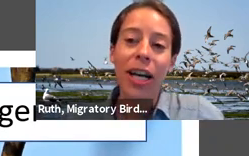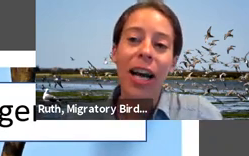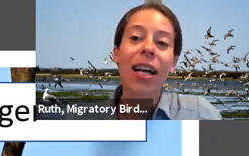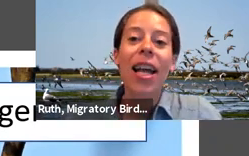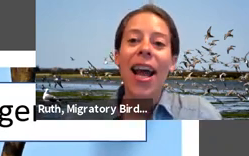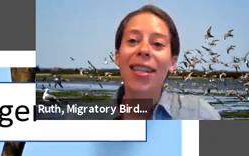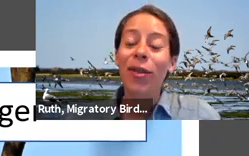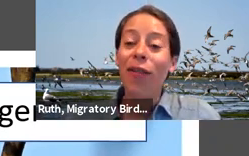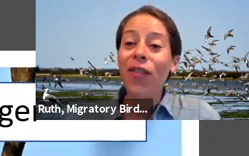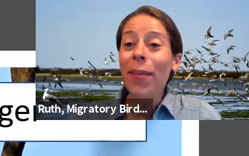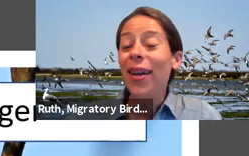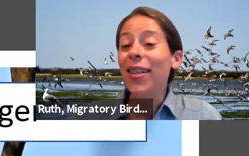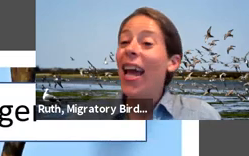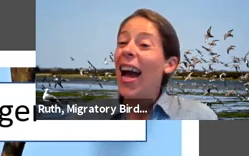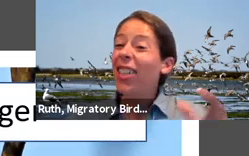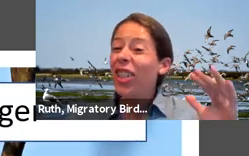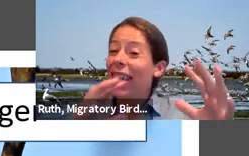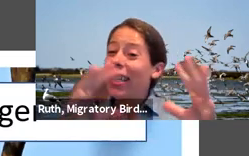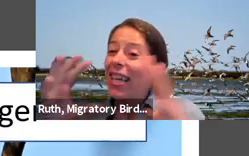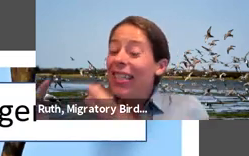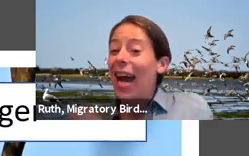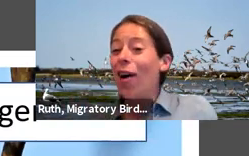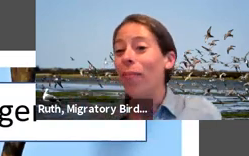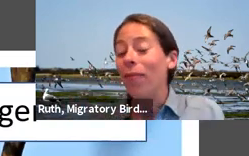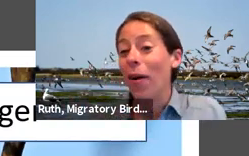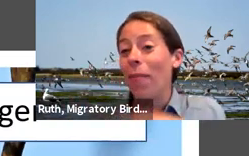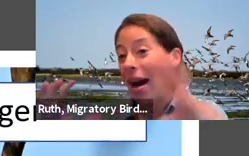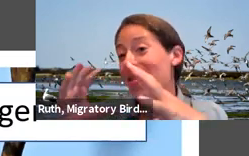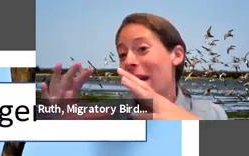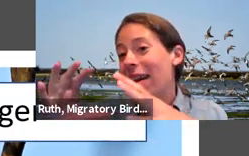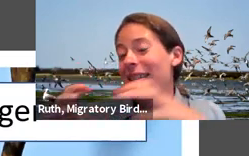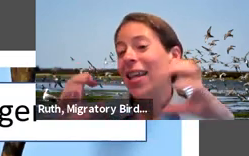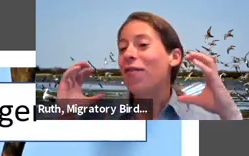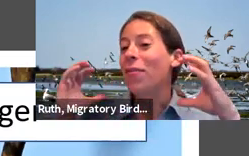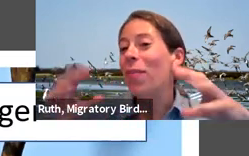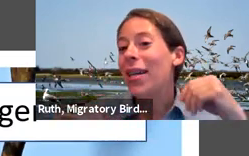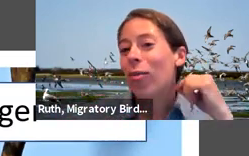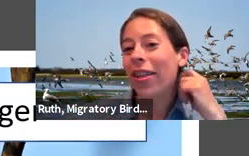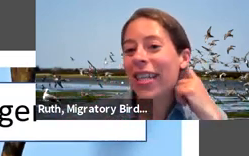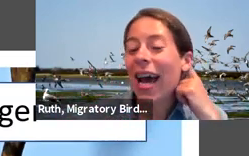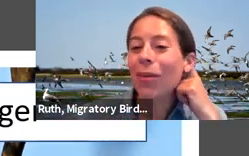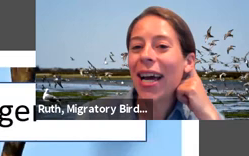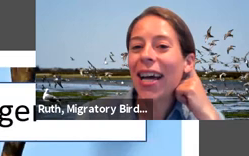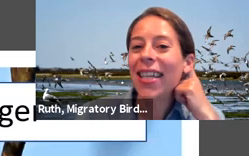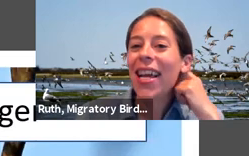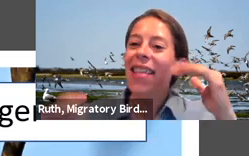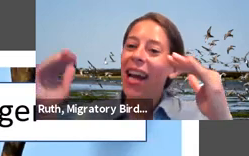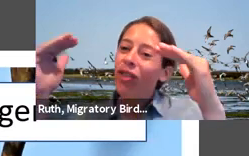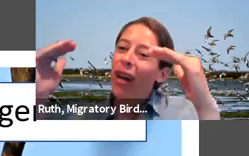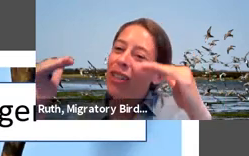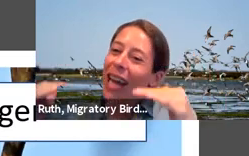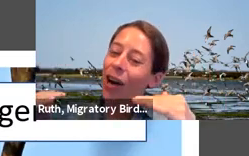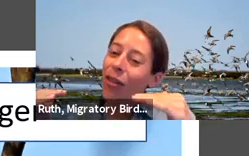Central America. And so the females actually get kicked out by the males from the best quality habitat, and they have